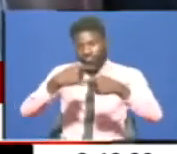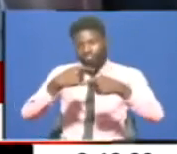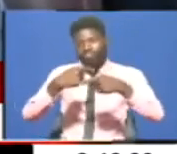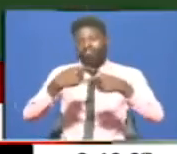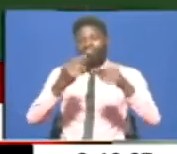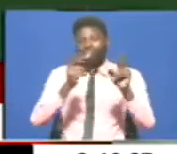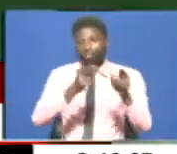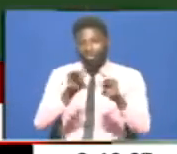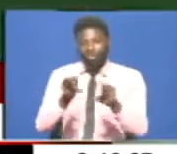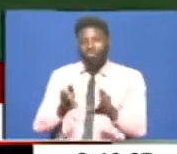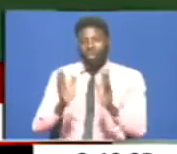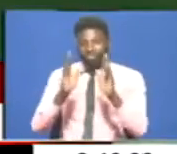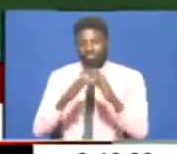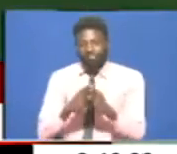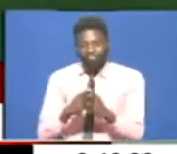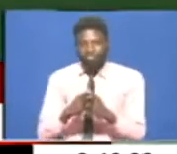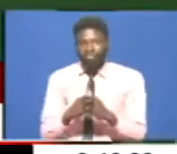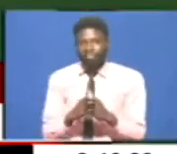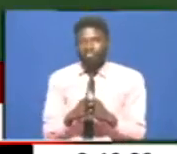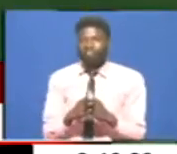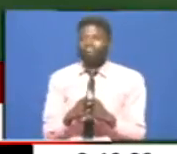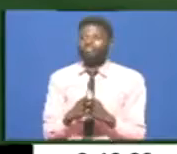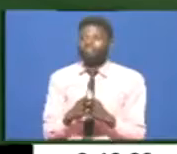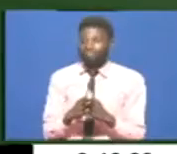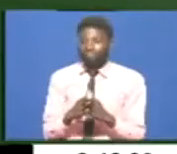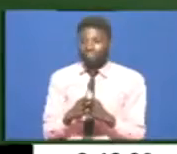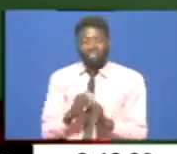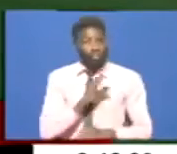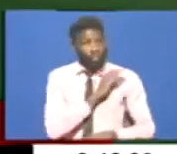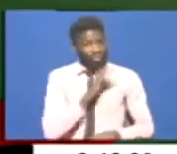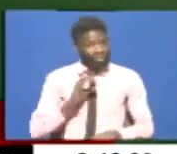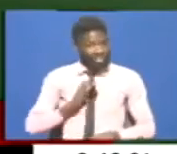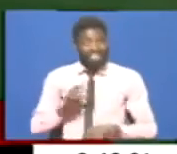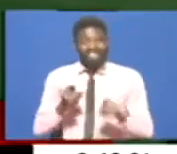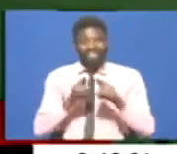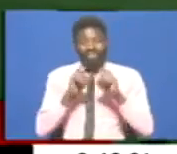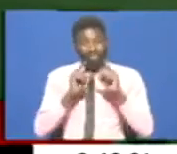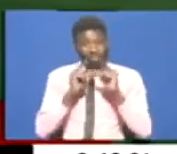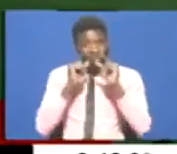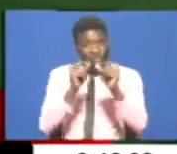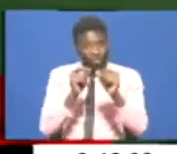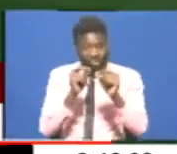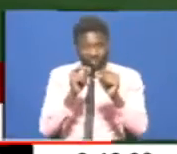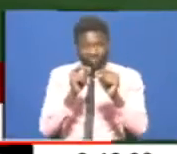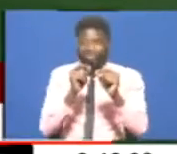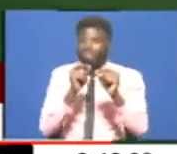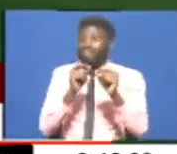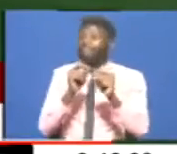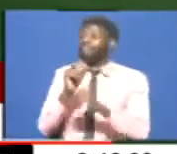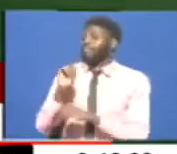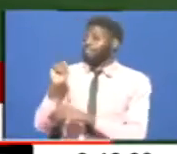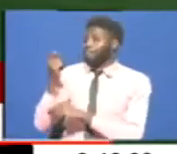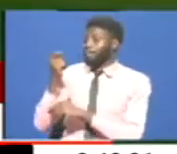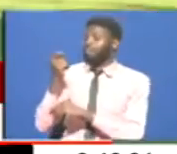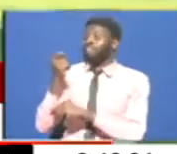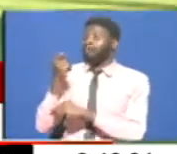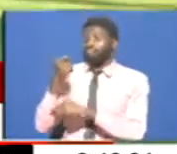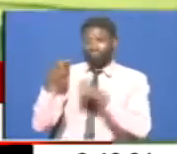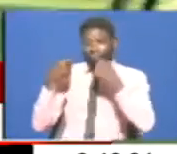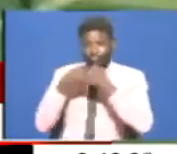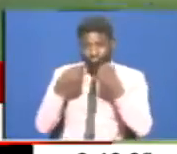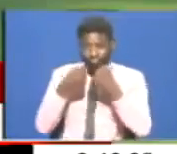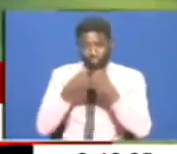normal. Meanwhile, the committee has reiterated that the planned Harambee Stars 2022 World Cup qualifier match